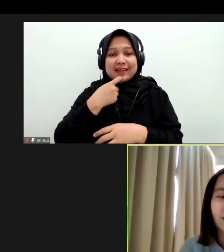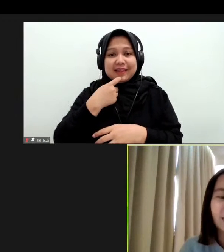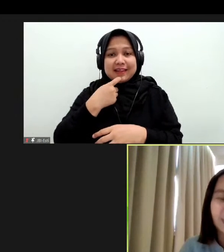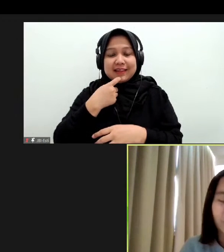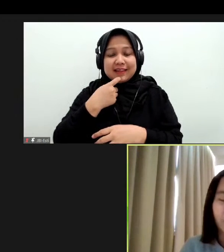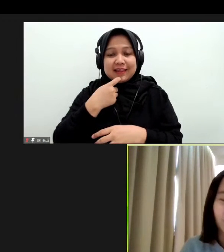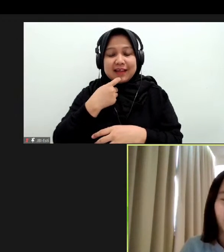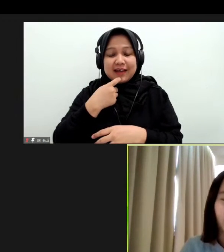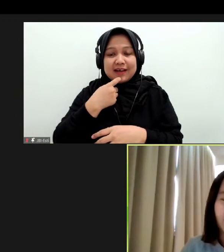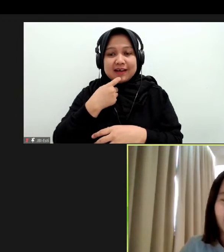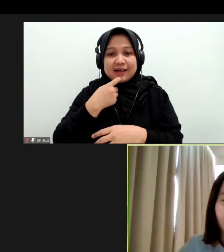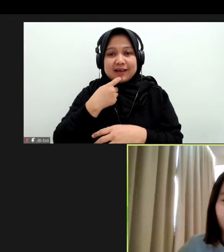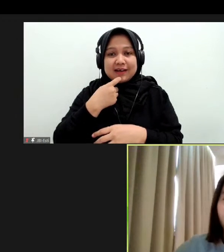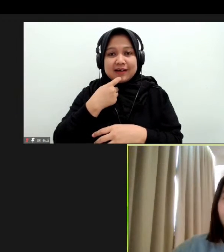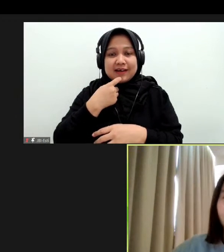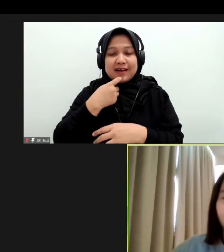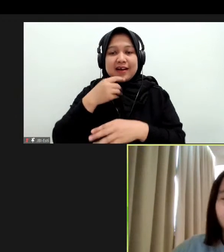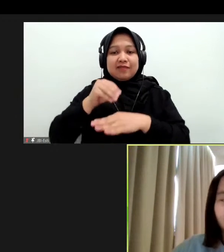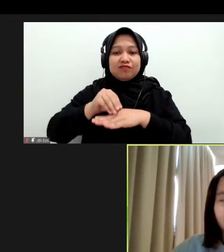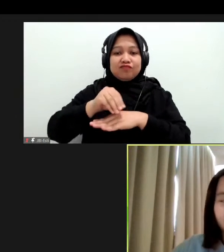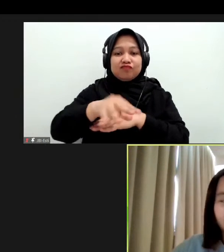Mbak Esther, this time is yours.